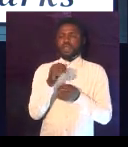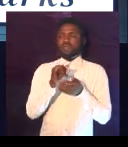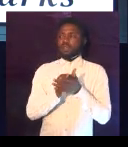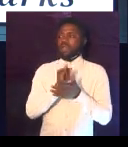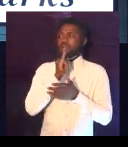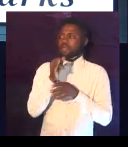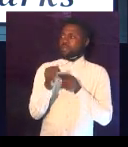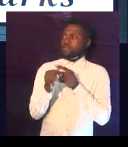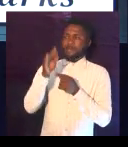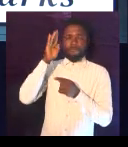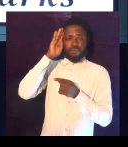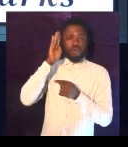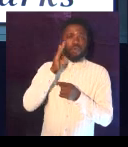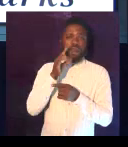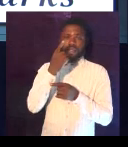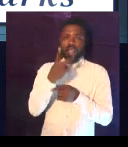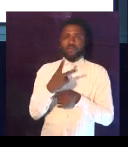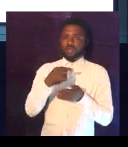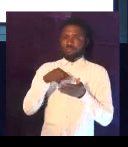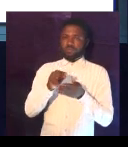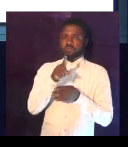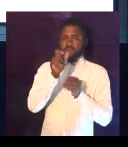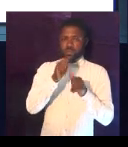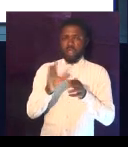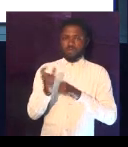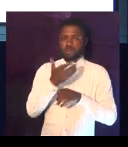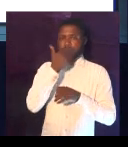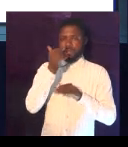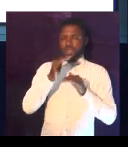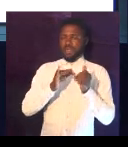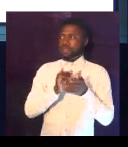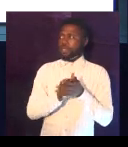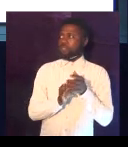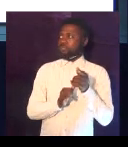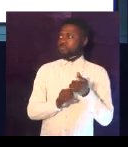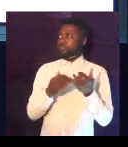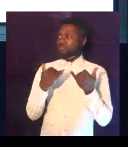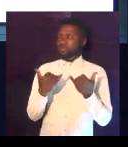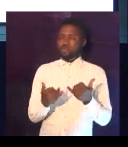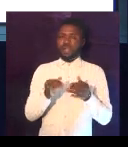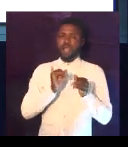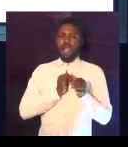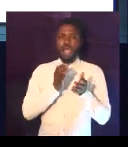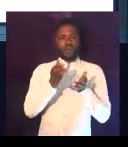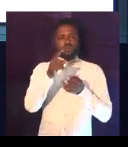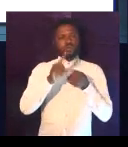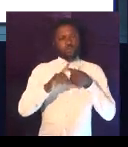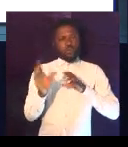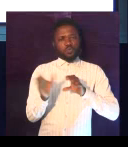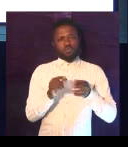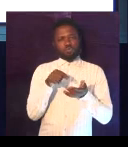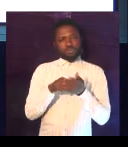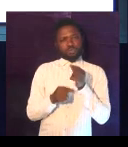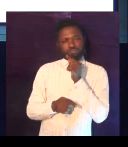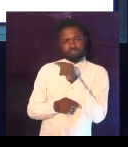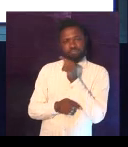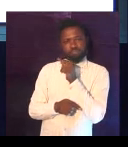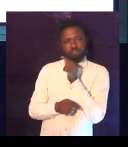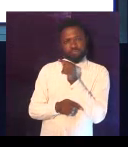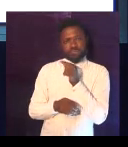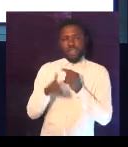10. So that's Bukola's average score. I believe you can do better than that. Now, I want you to do